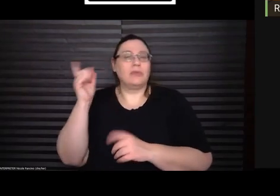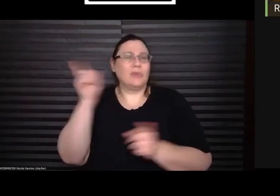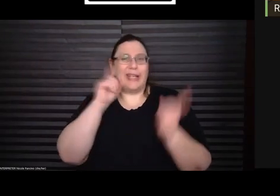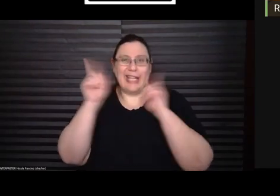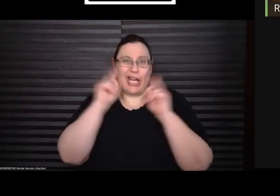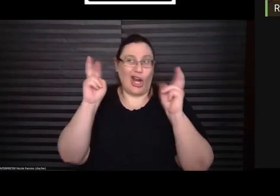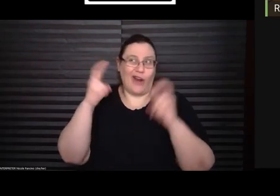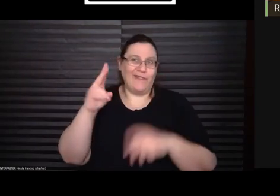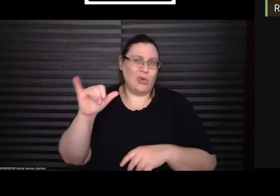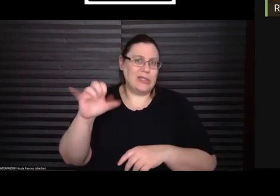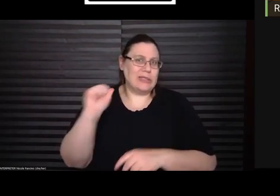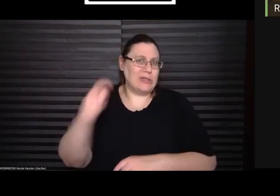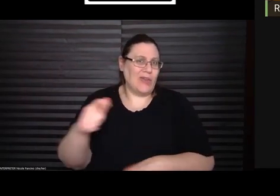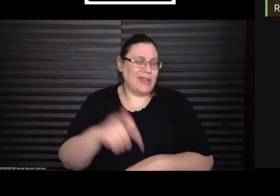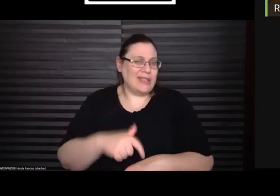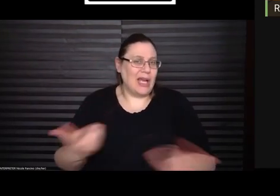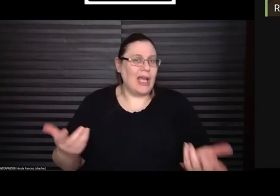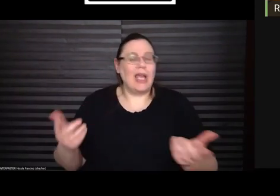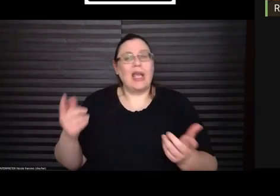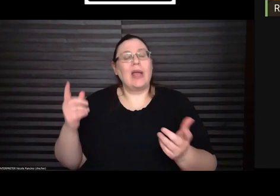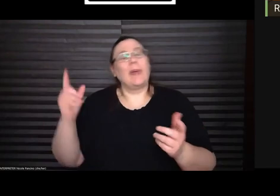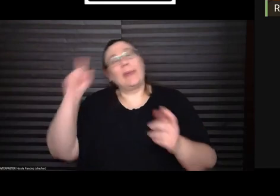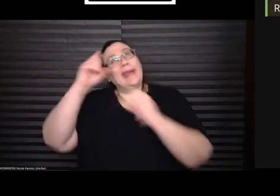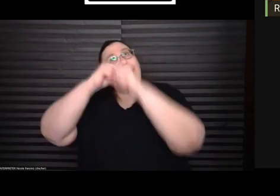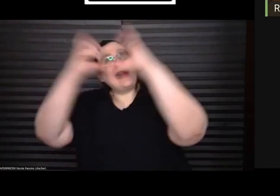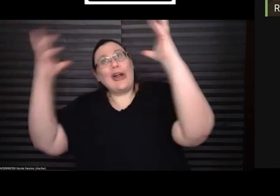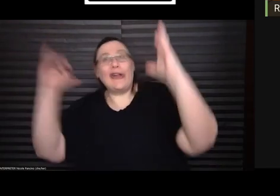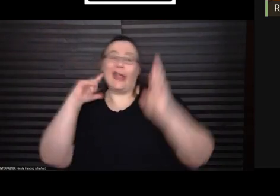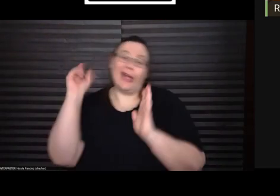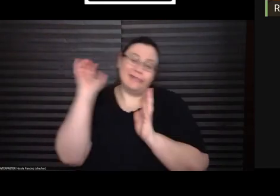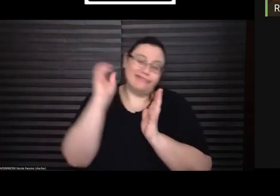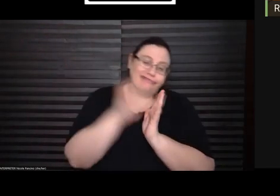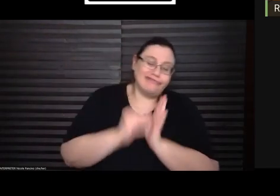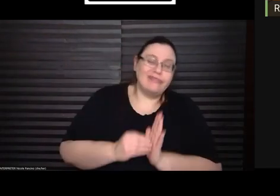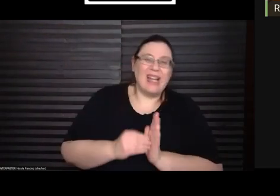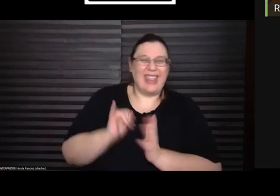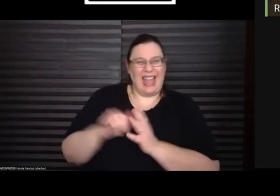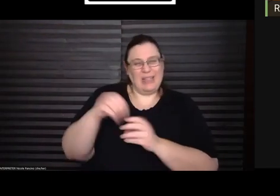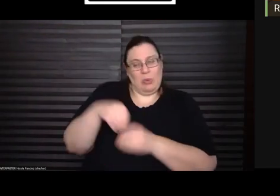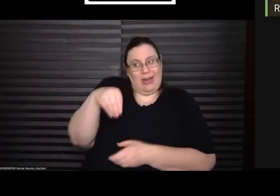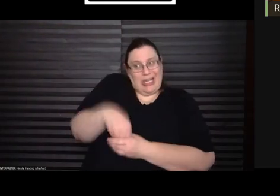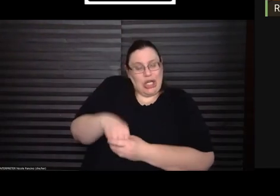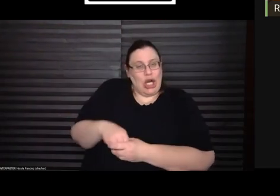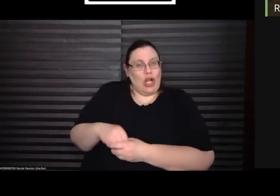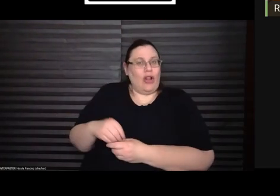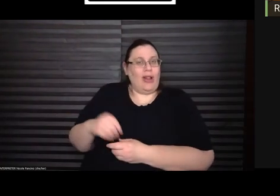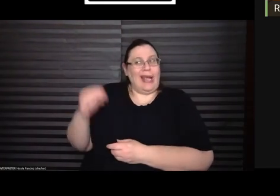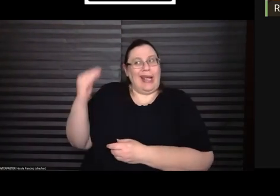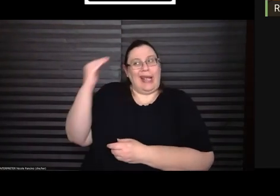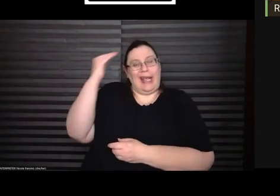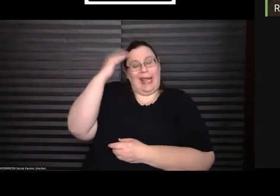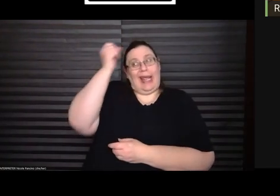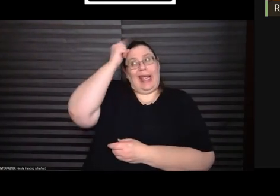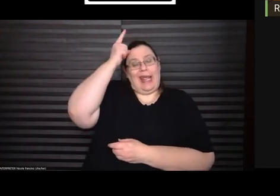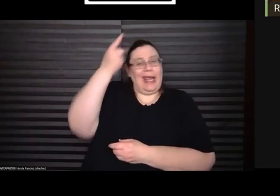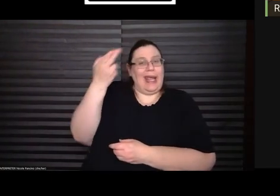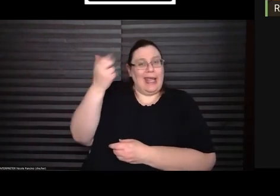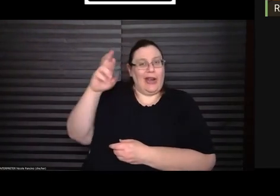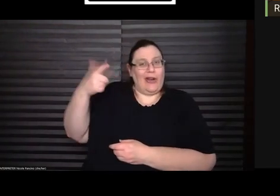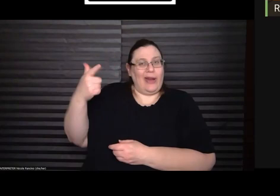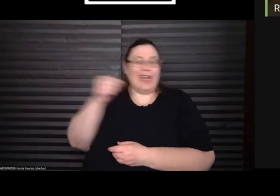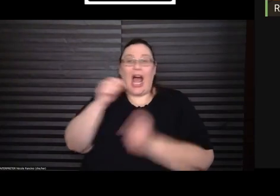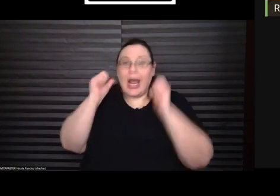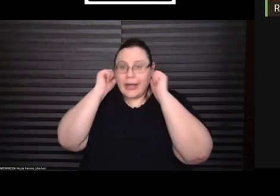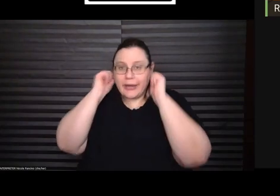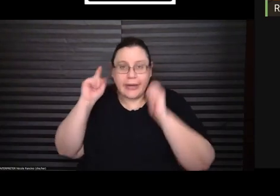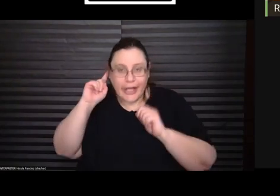we hear voices all the time, right? We hear them and we write them down, but it's a kind of more internal hearing, you know, it's hearing with the mind rather